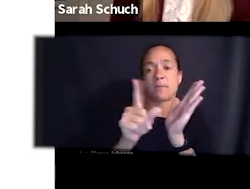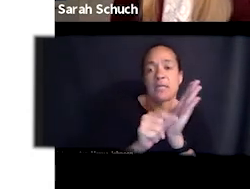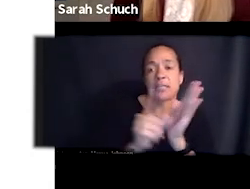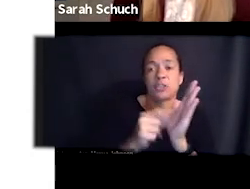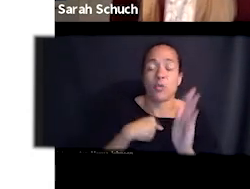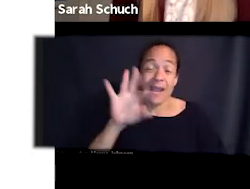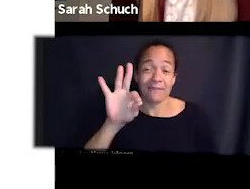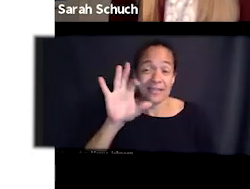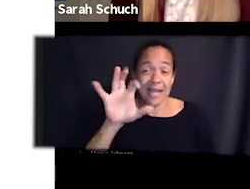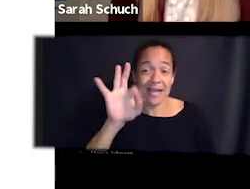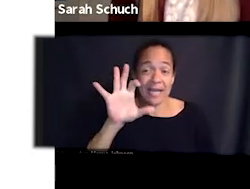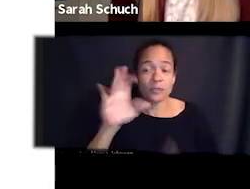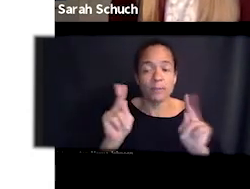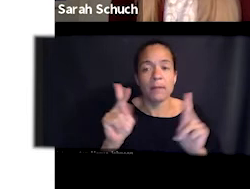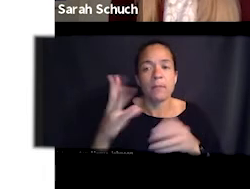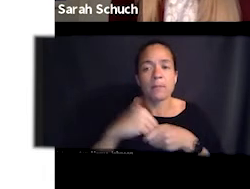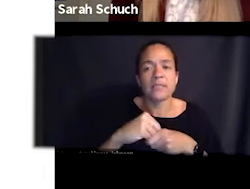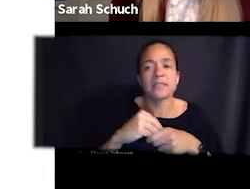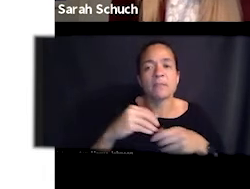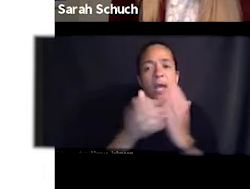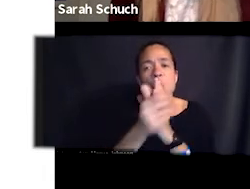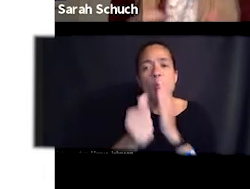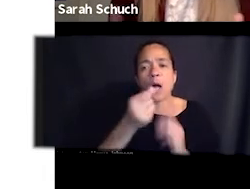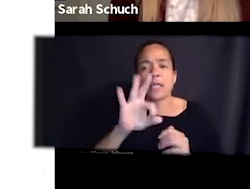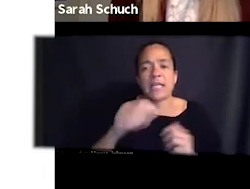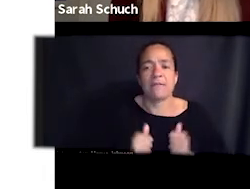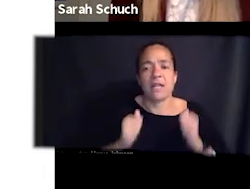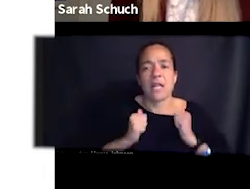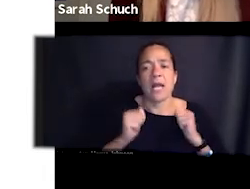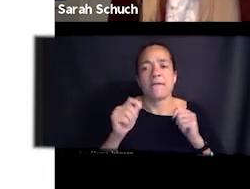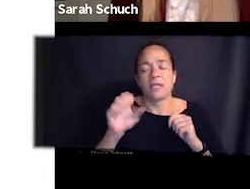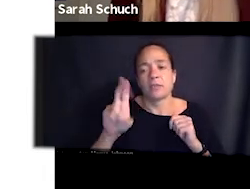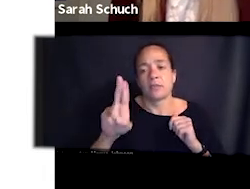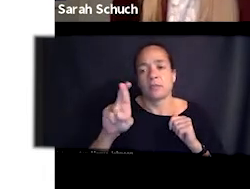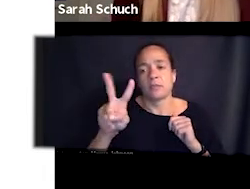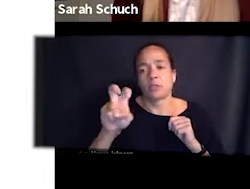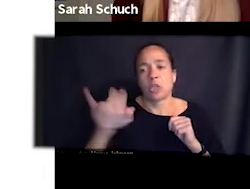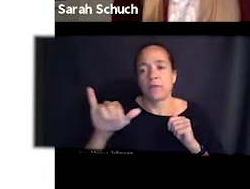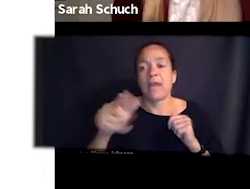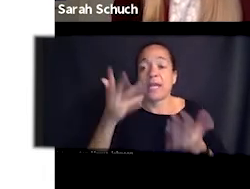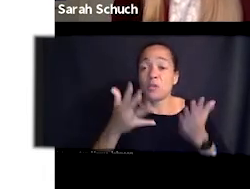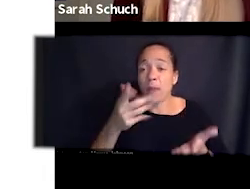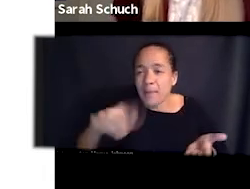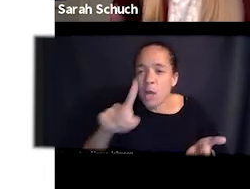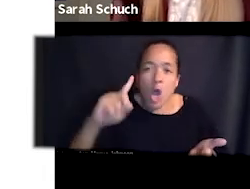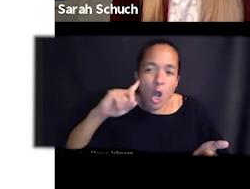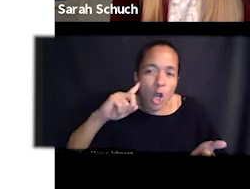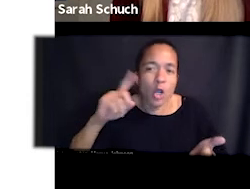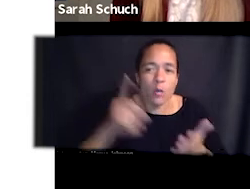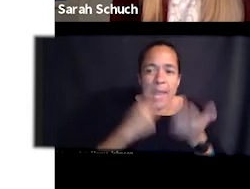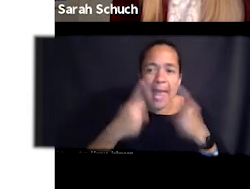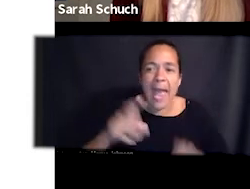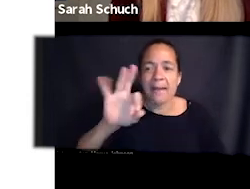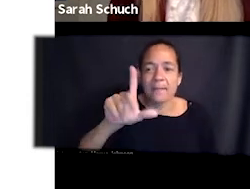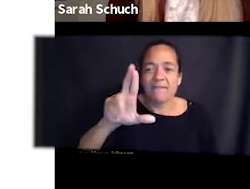a quality of life survey. You know, you probably have heard of Flint, Michigan. A lot of people have heard about Flint, Michigan because of the water crisis, but we really